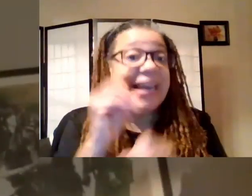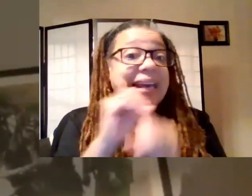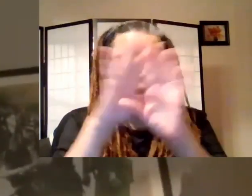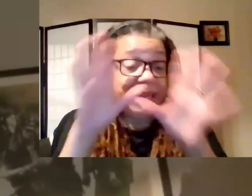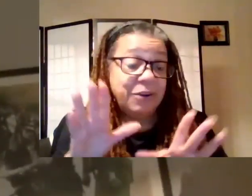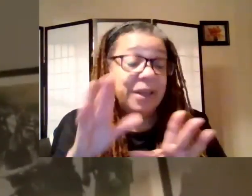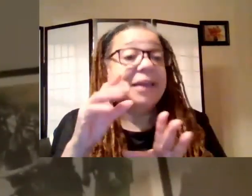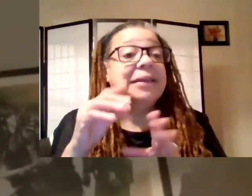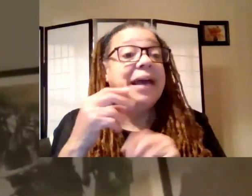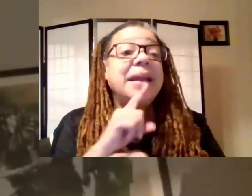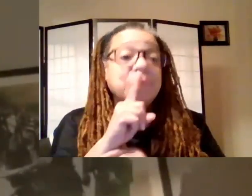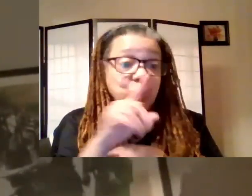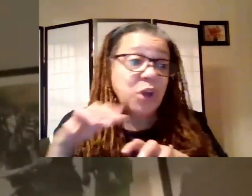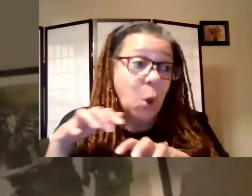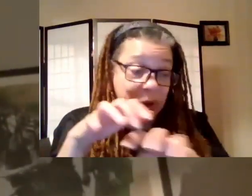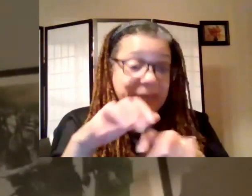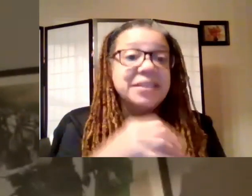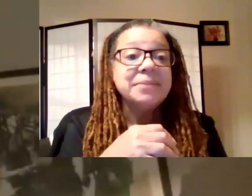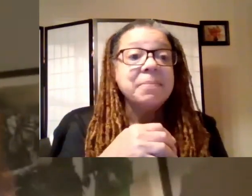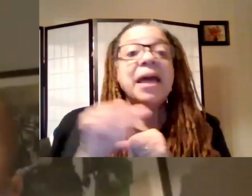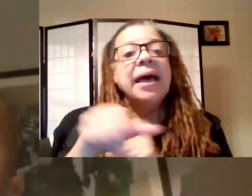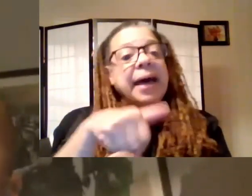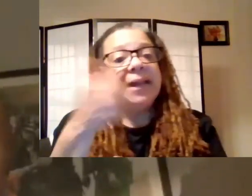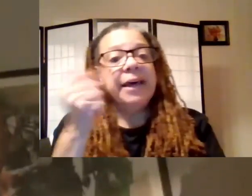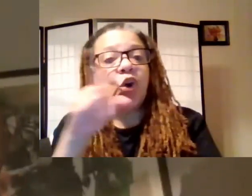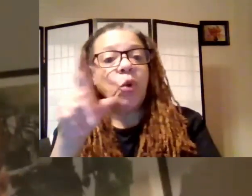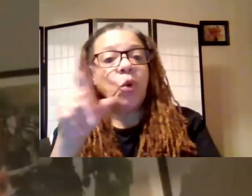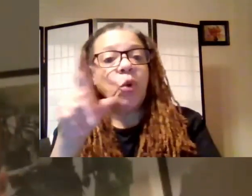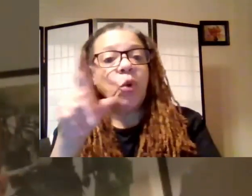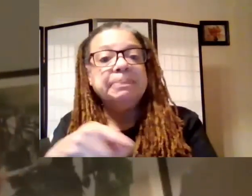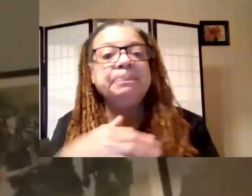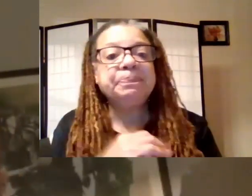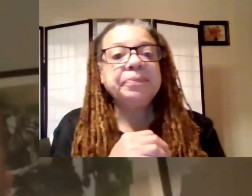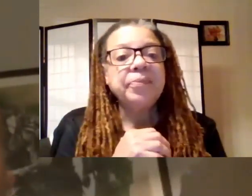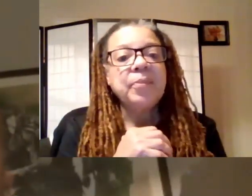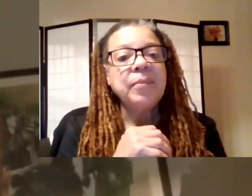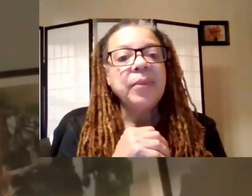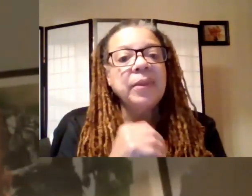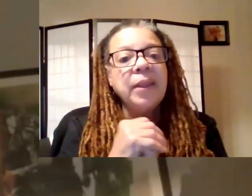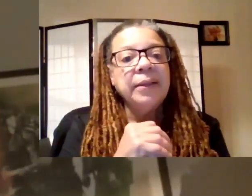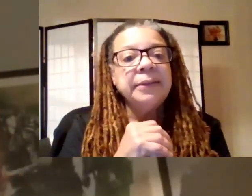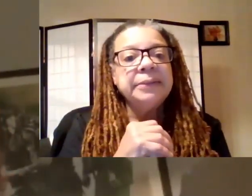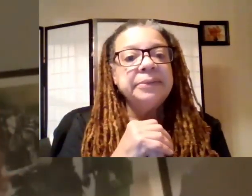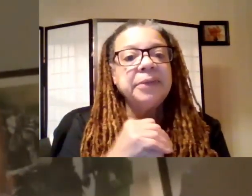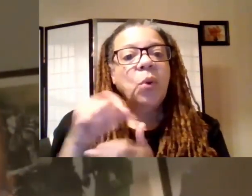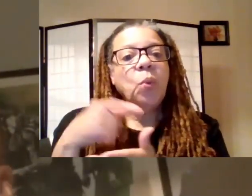well. Thank you. A last question, what